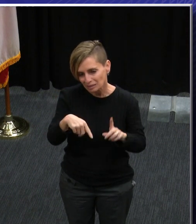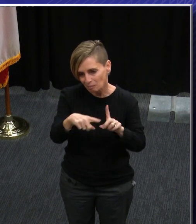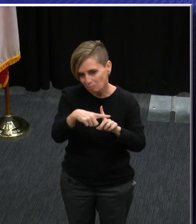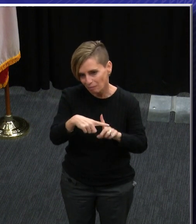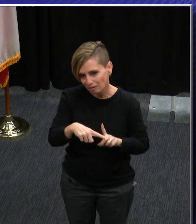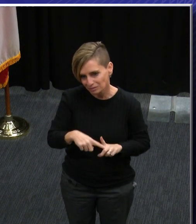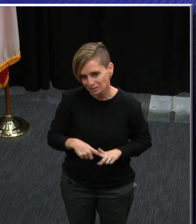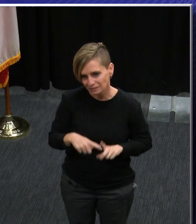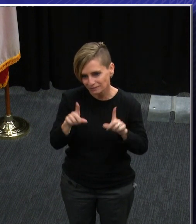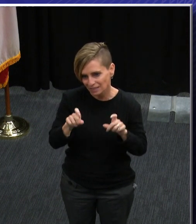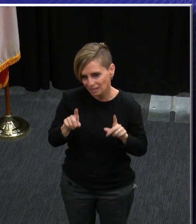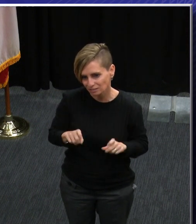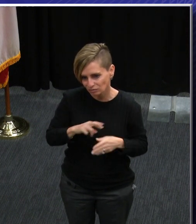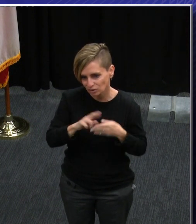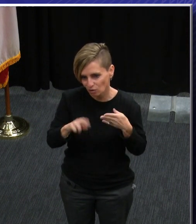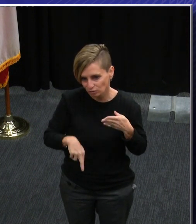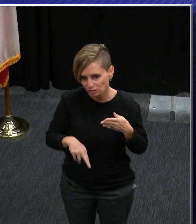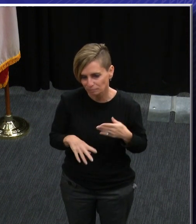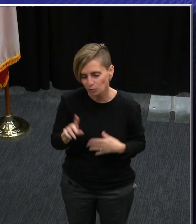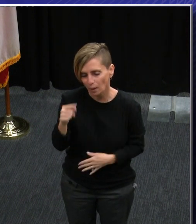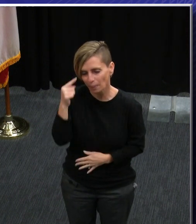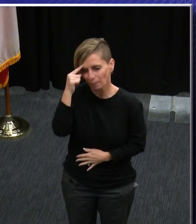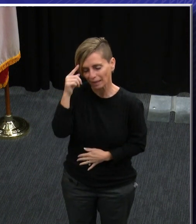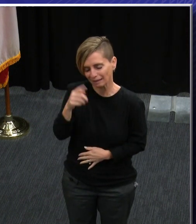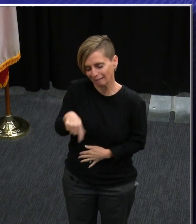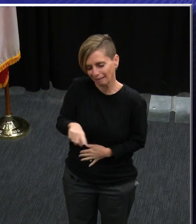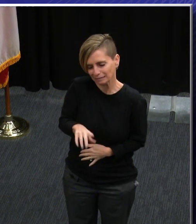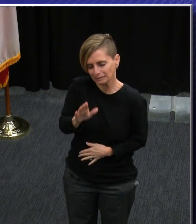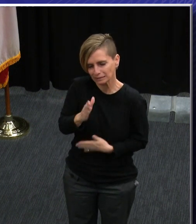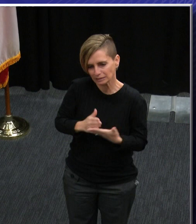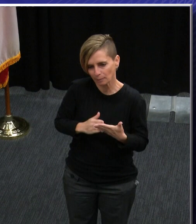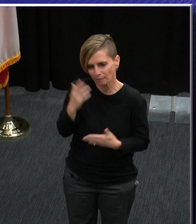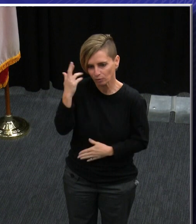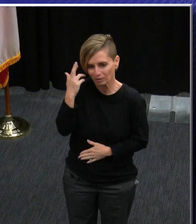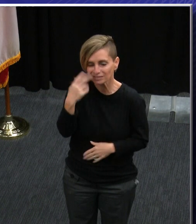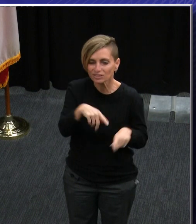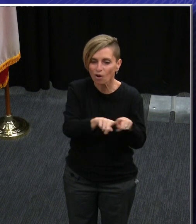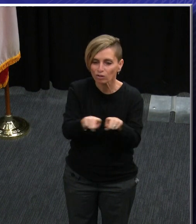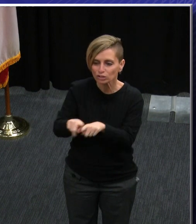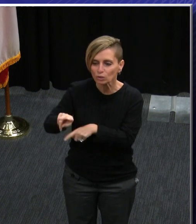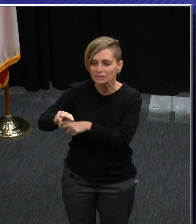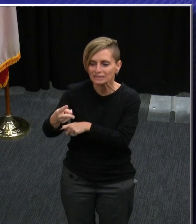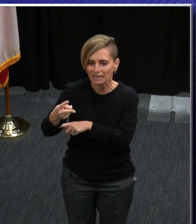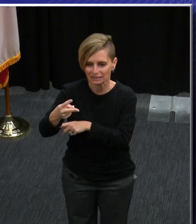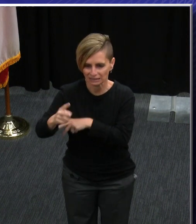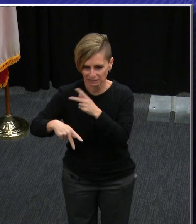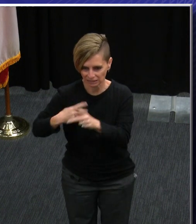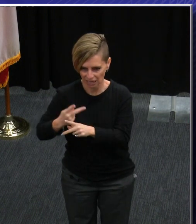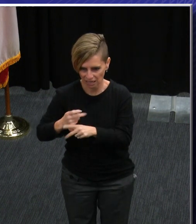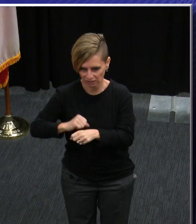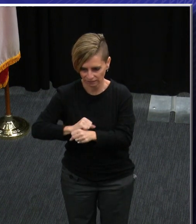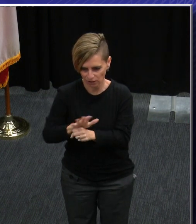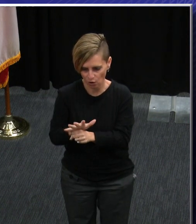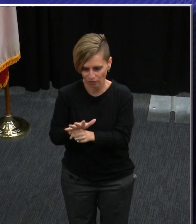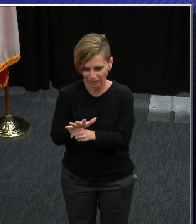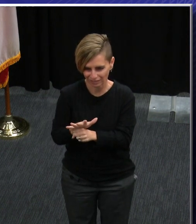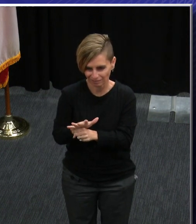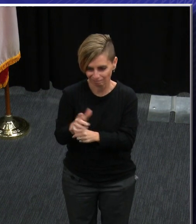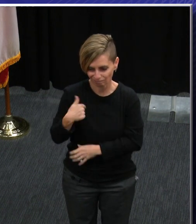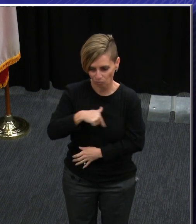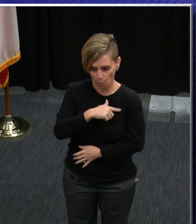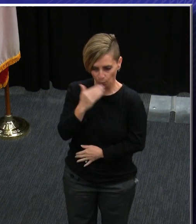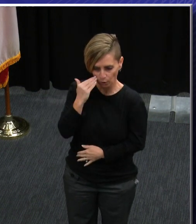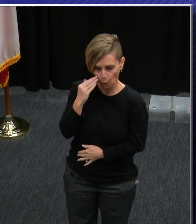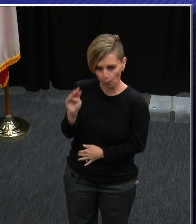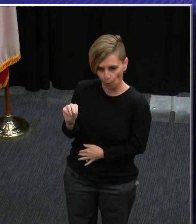go. I think those are some of the reasons. We also have the new variant out there, right? And we know that that was detected in Martin County,